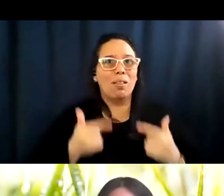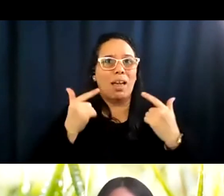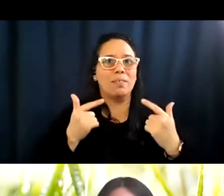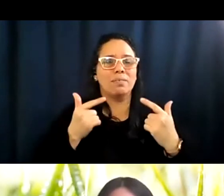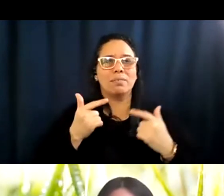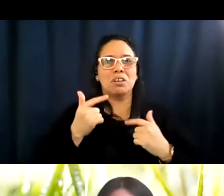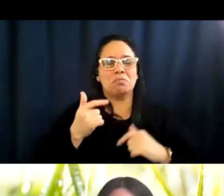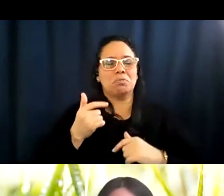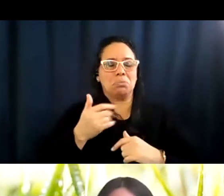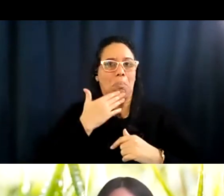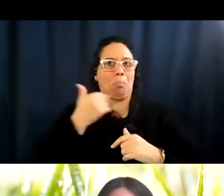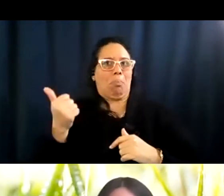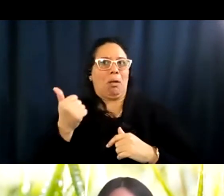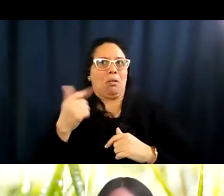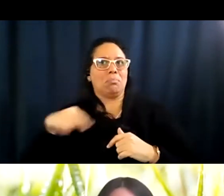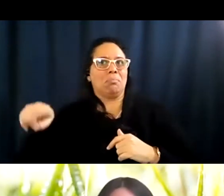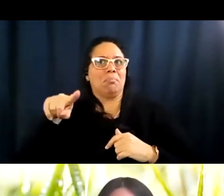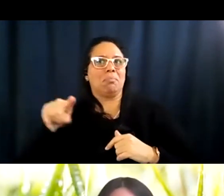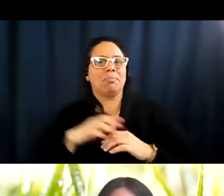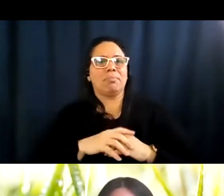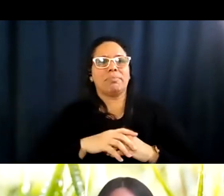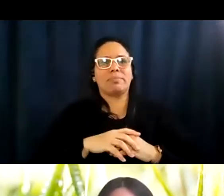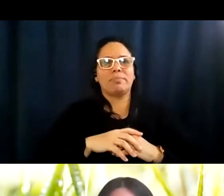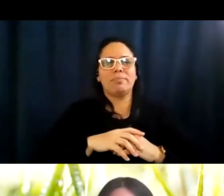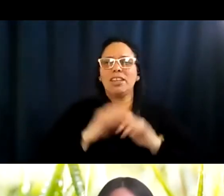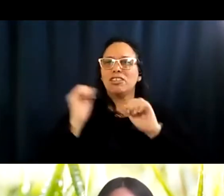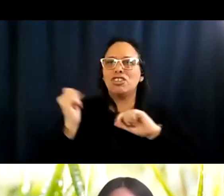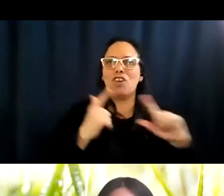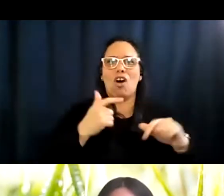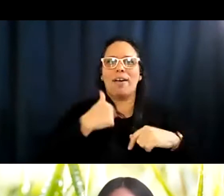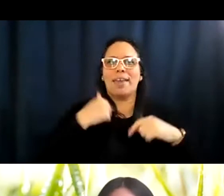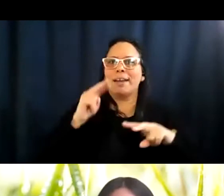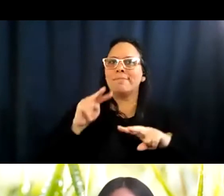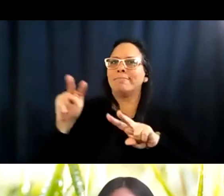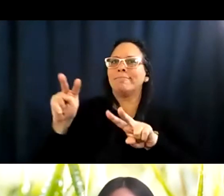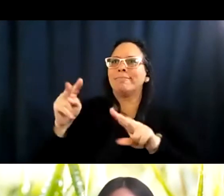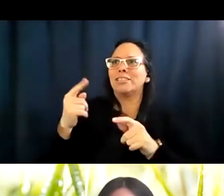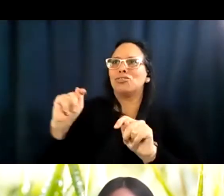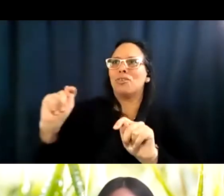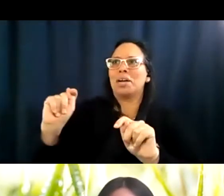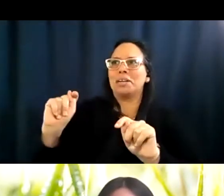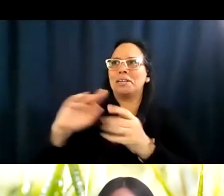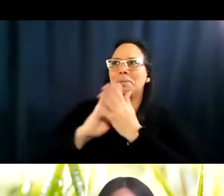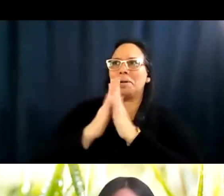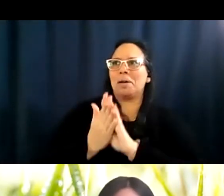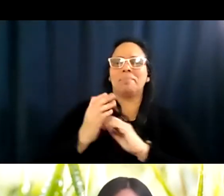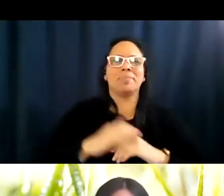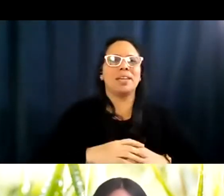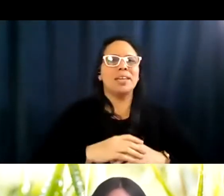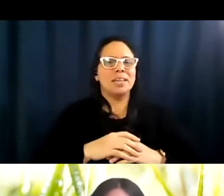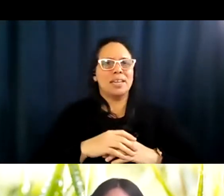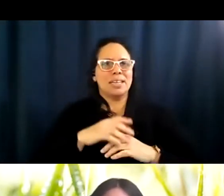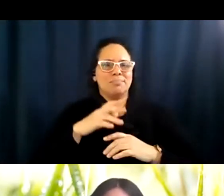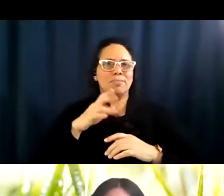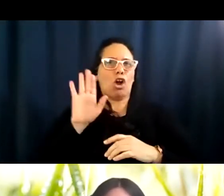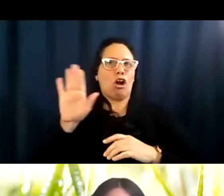good. She is all that I aspire to be. Because of her example, I know that it is necessary